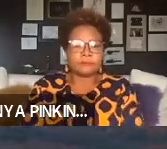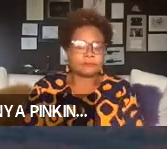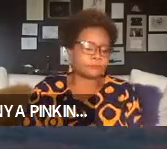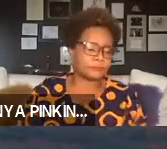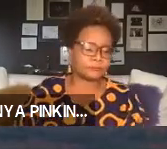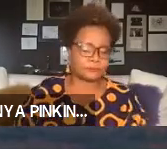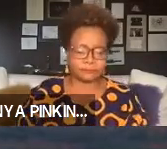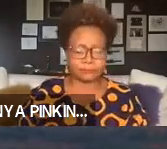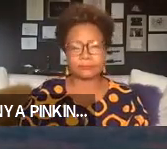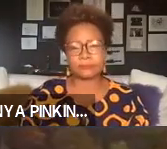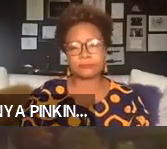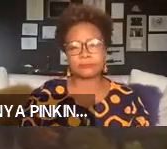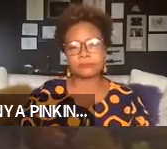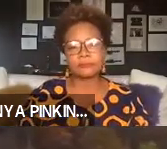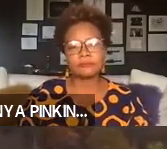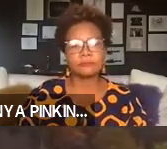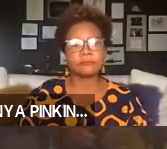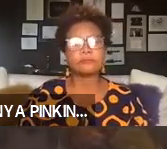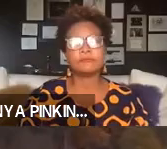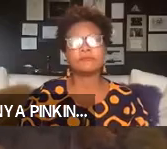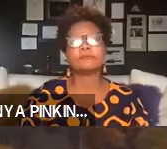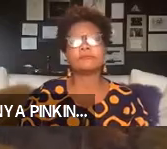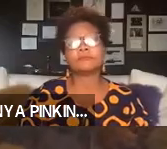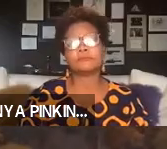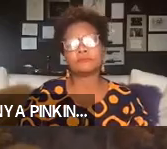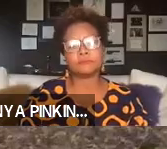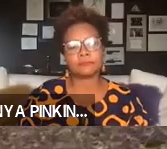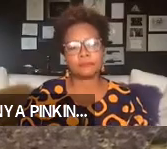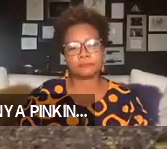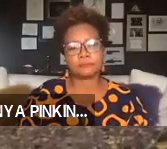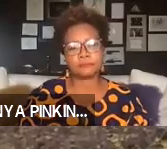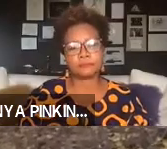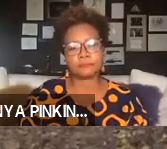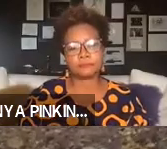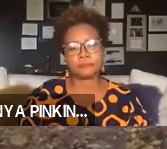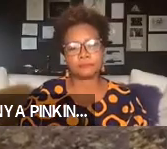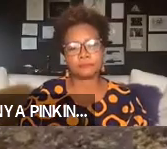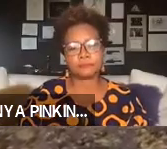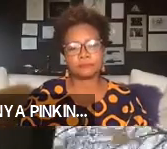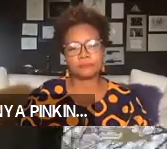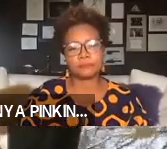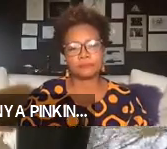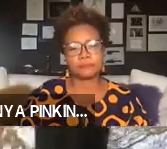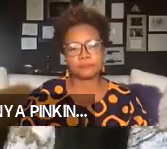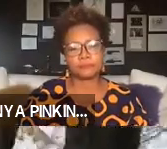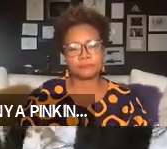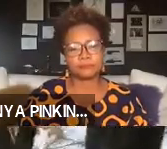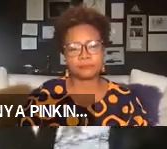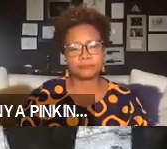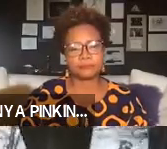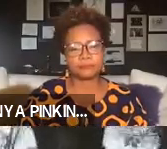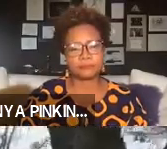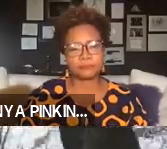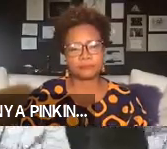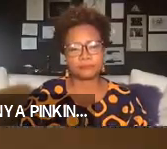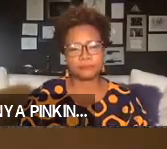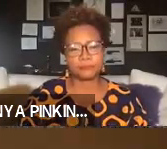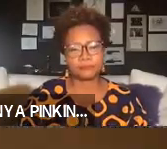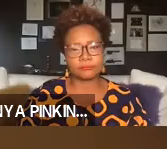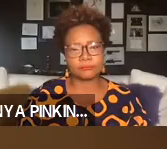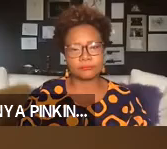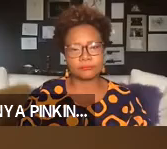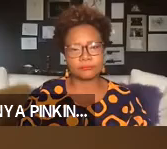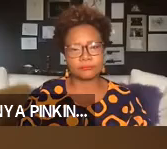Do you know what the red pill is? A red pill is someone who infiltrates a group and then destroys them from